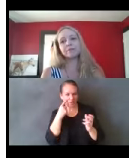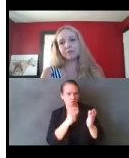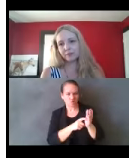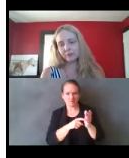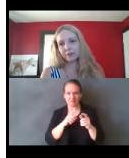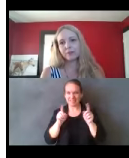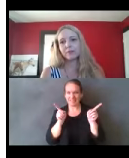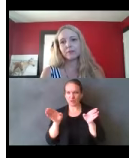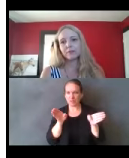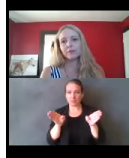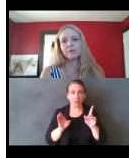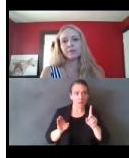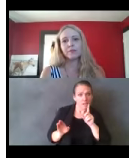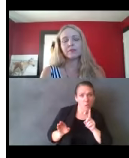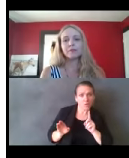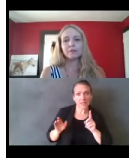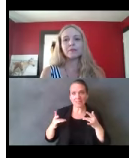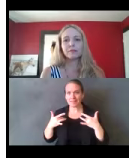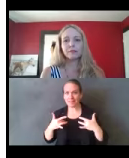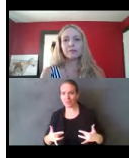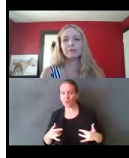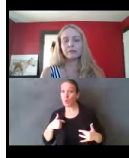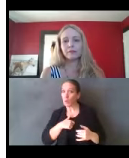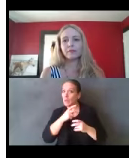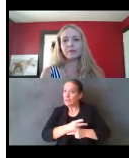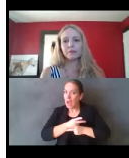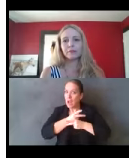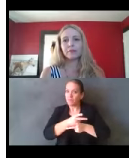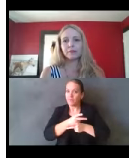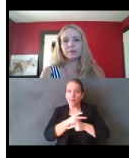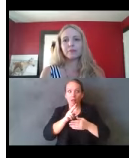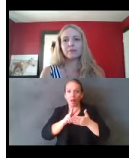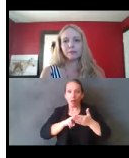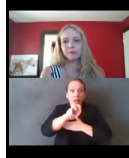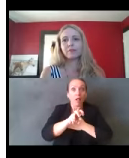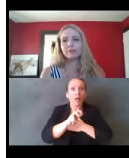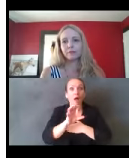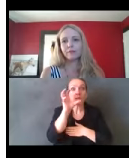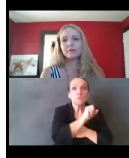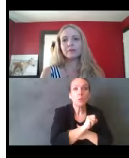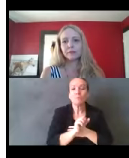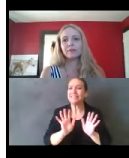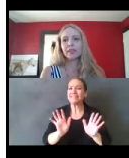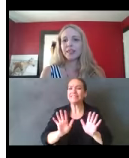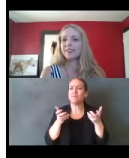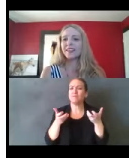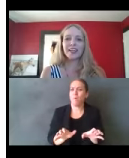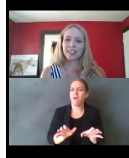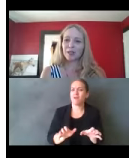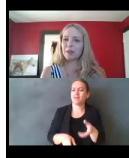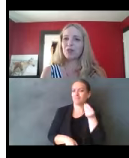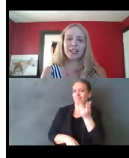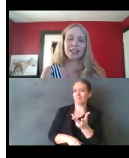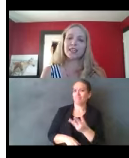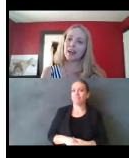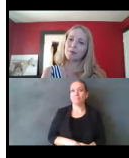We're cautious that we may read more into the situation and are afraid to jump to a conclusion. Yeah, it